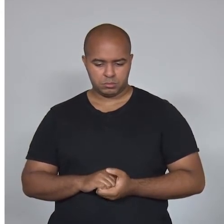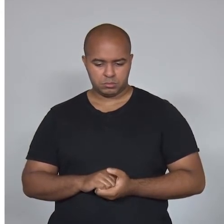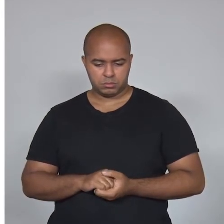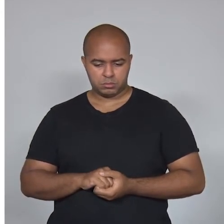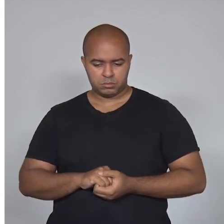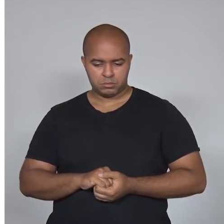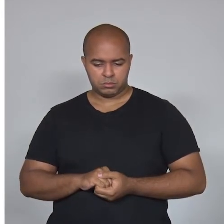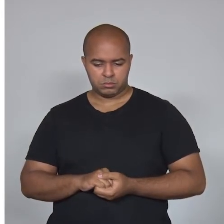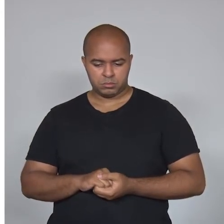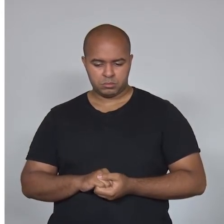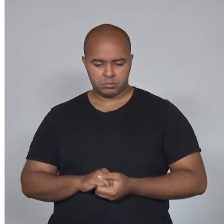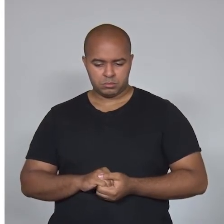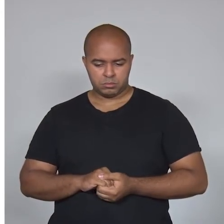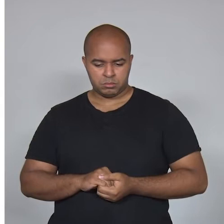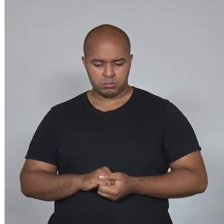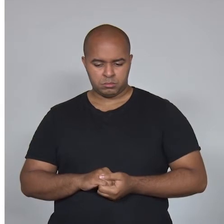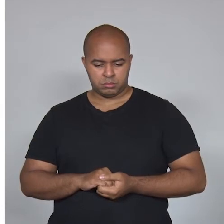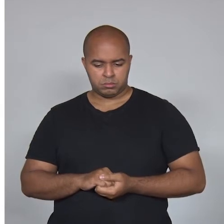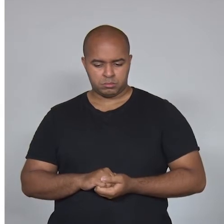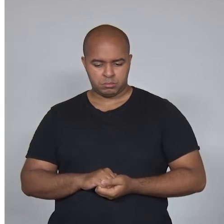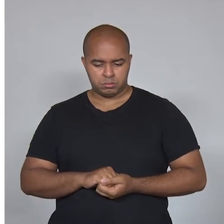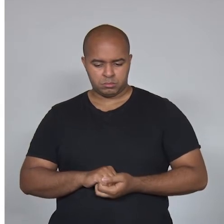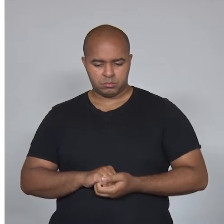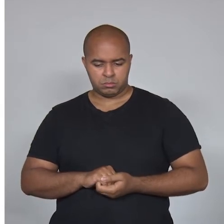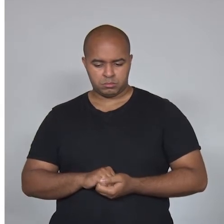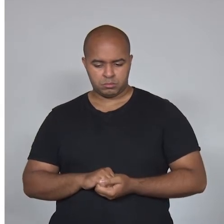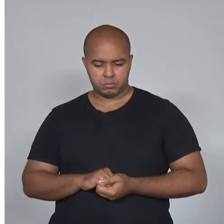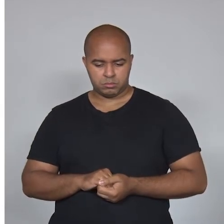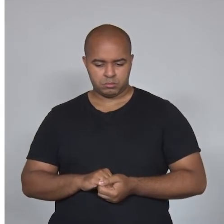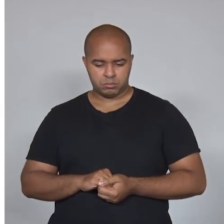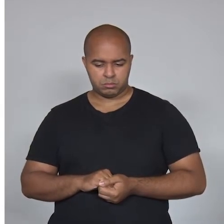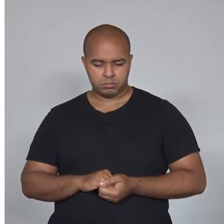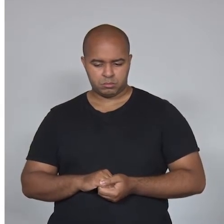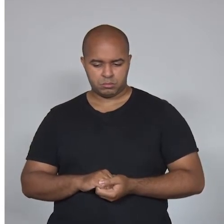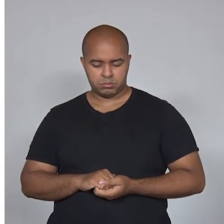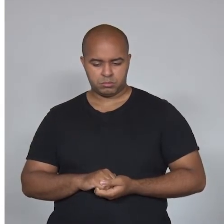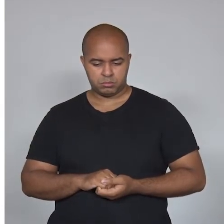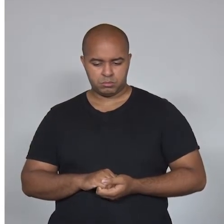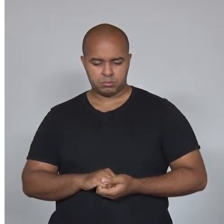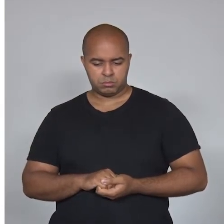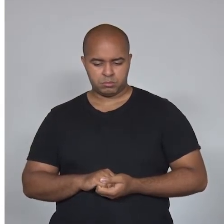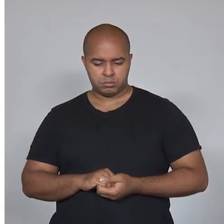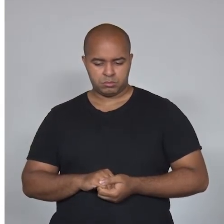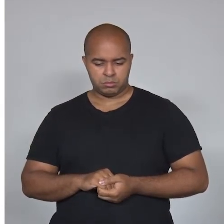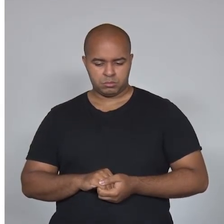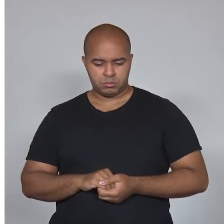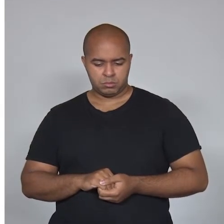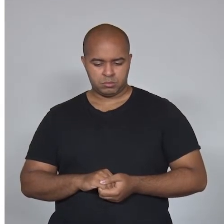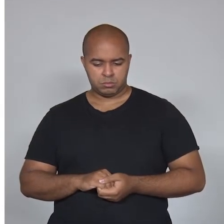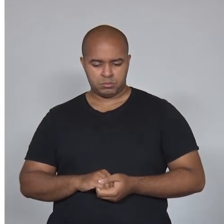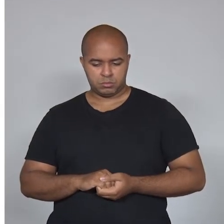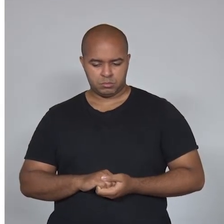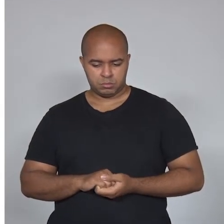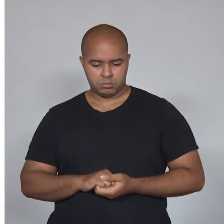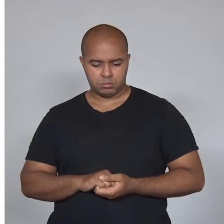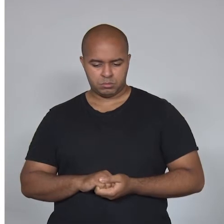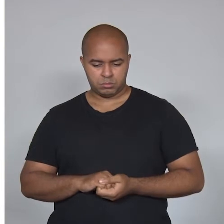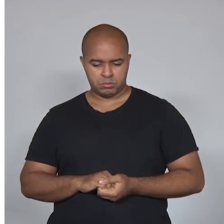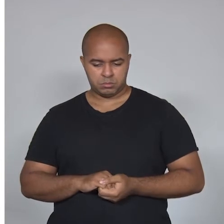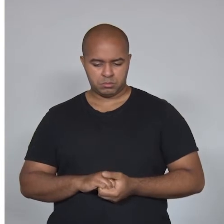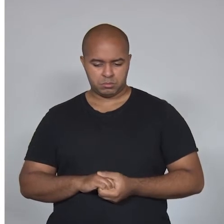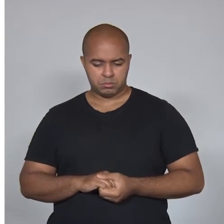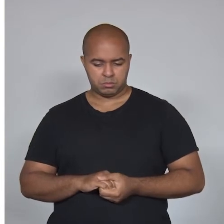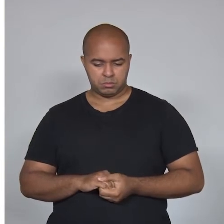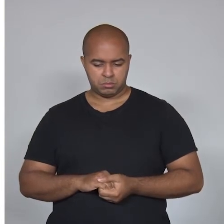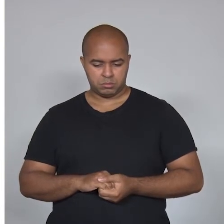the second in the fall of 1918, and the third in the early winter of